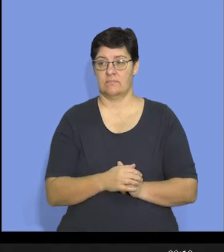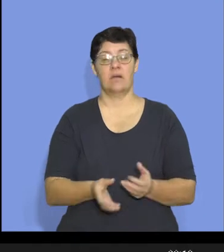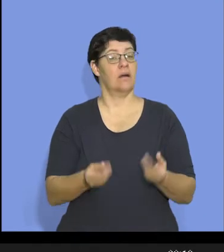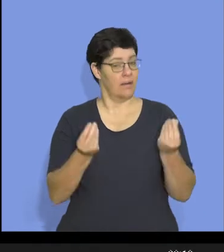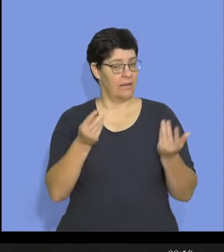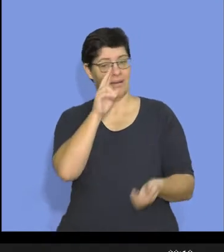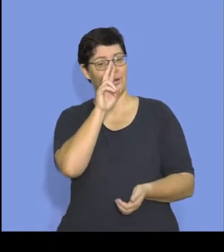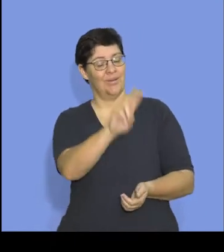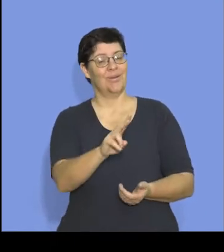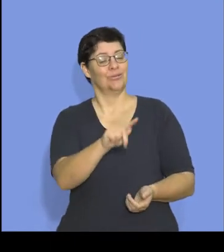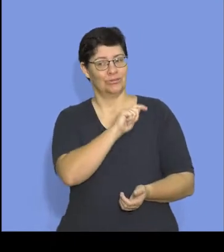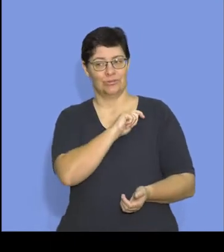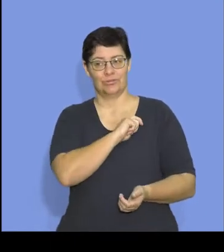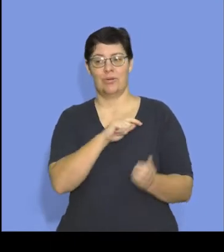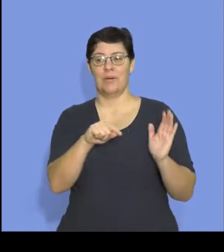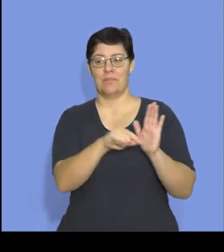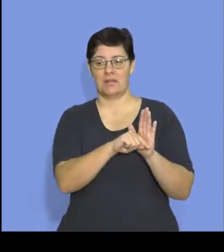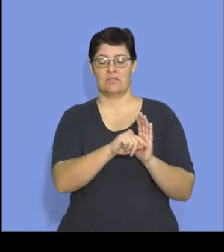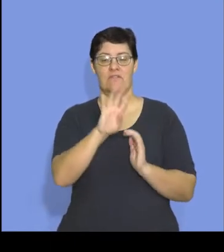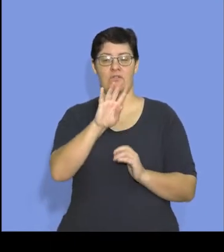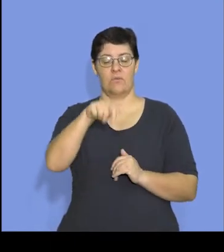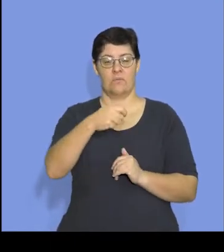Oh, look, minus